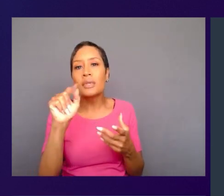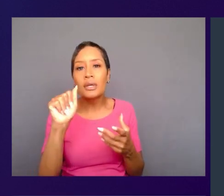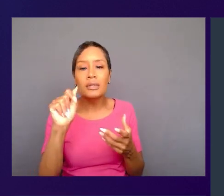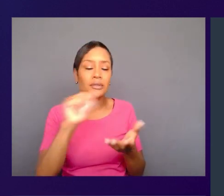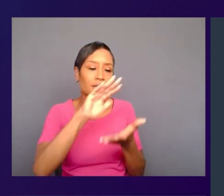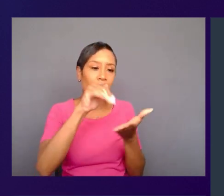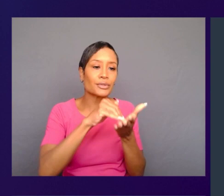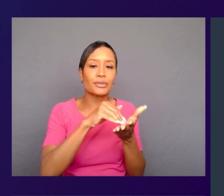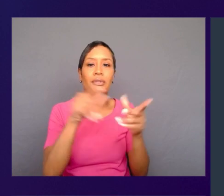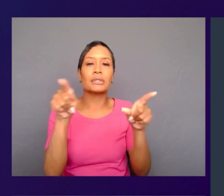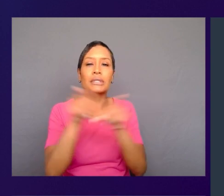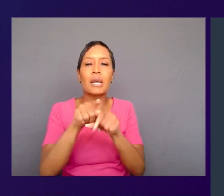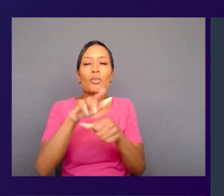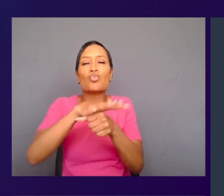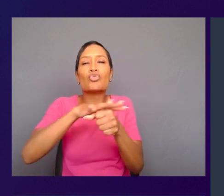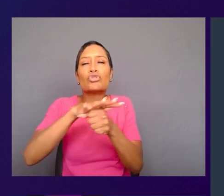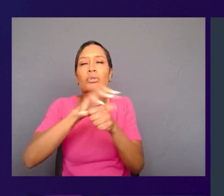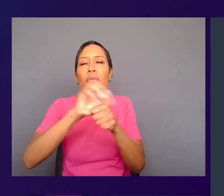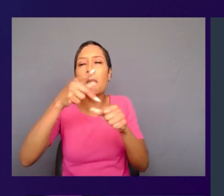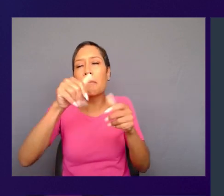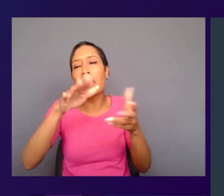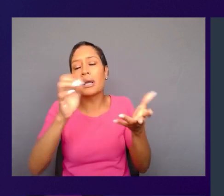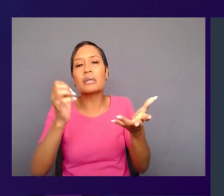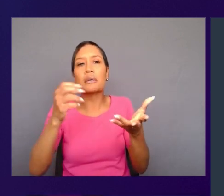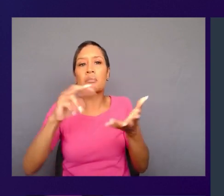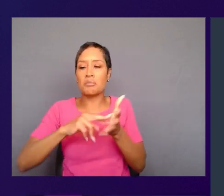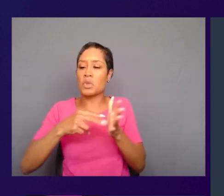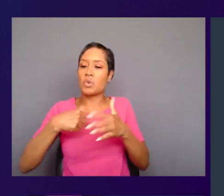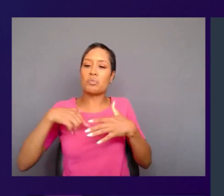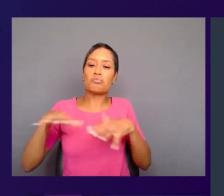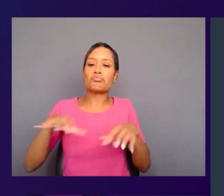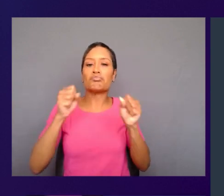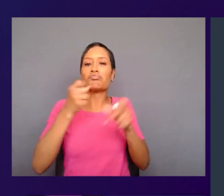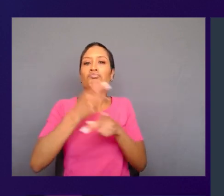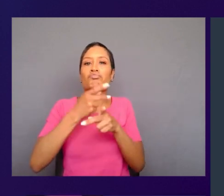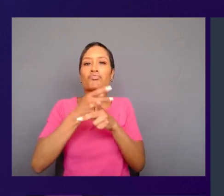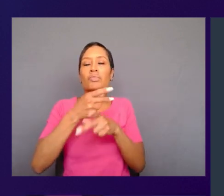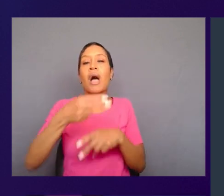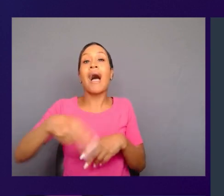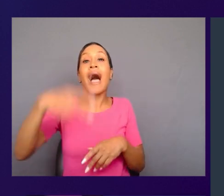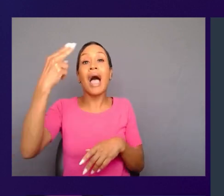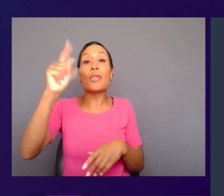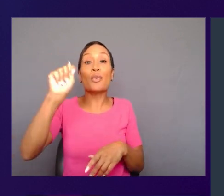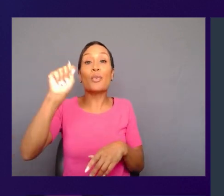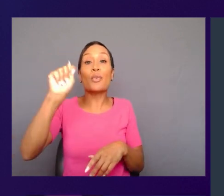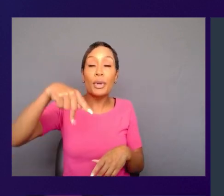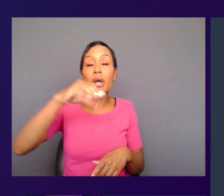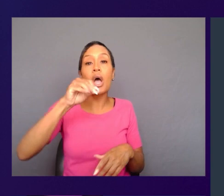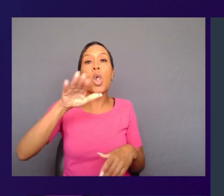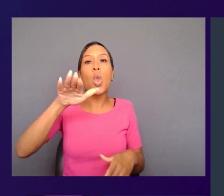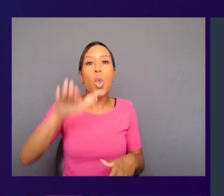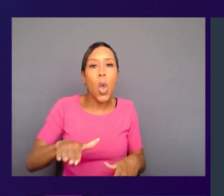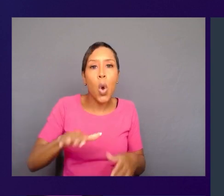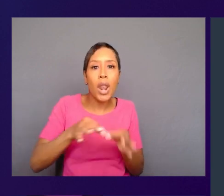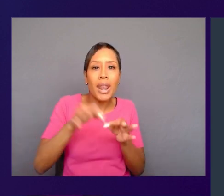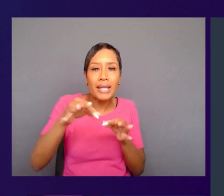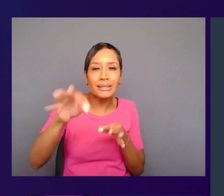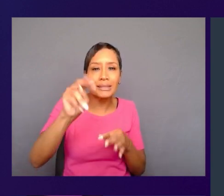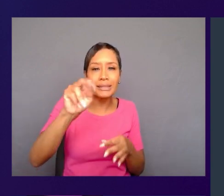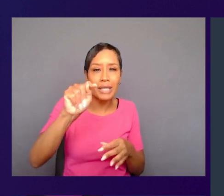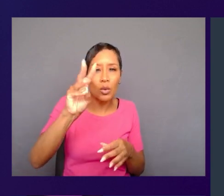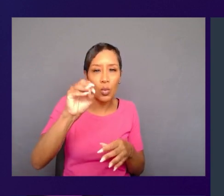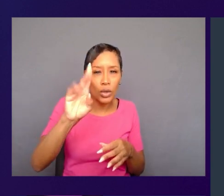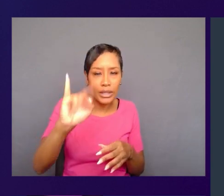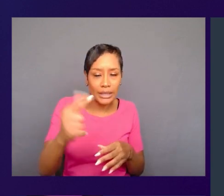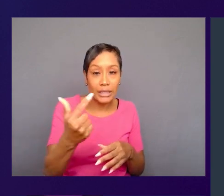in the same regional space that allows us to take care of high throughput and low latency networking. But availability zones are going to